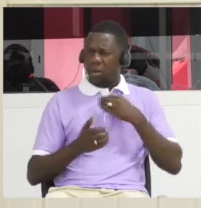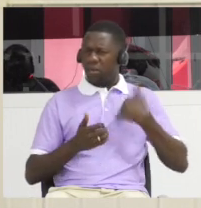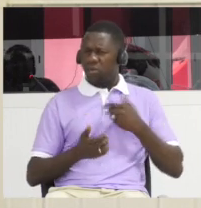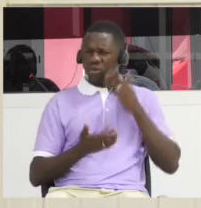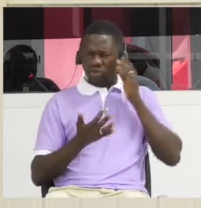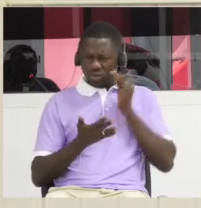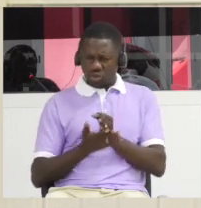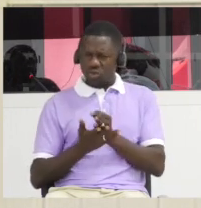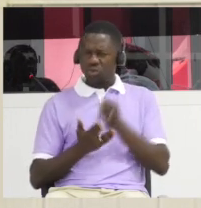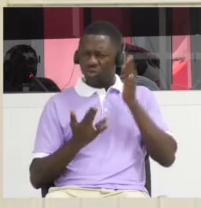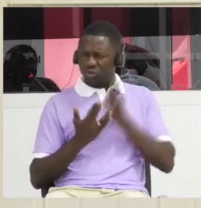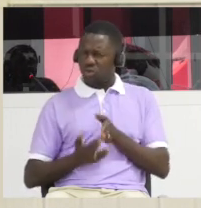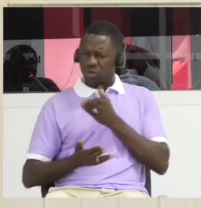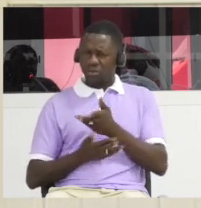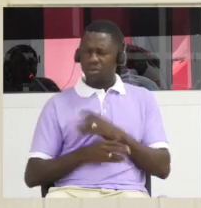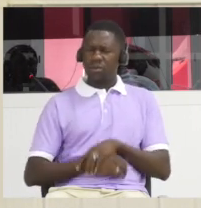Let's look at it this way.